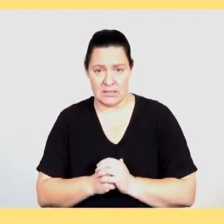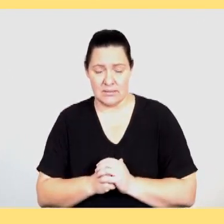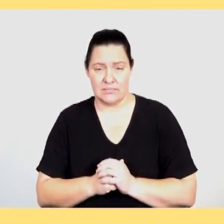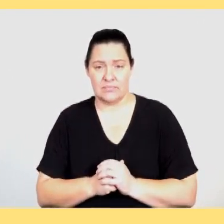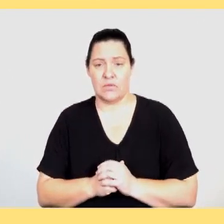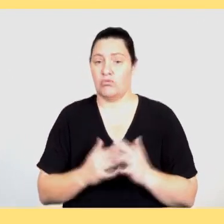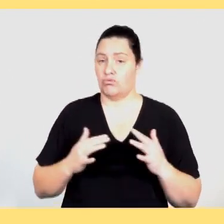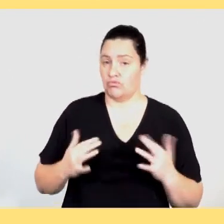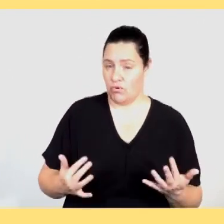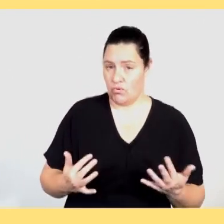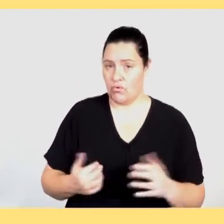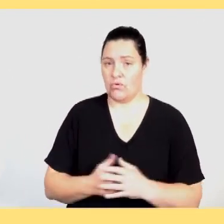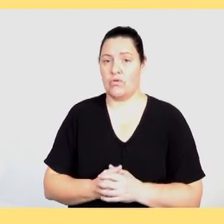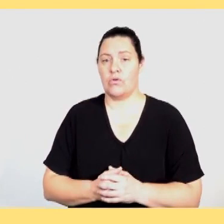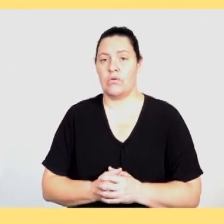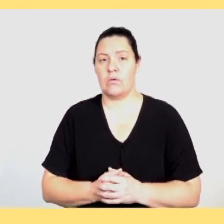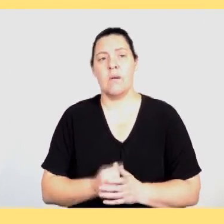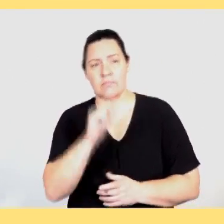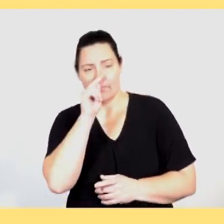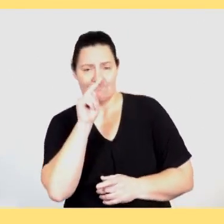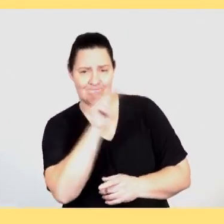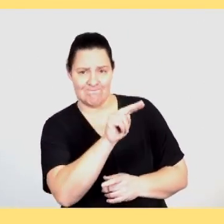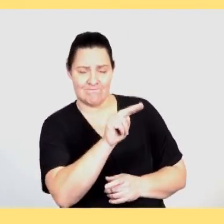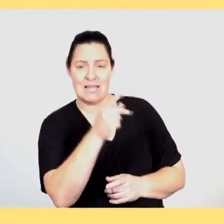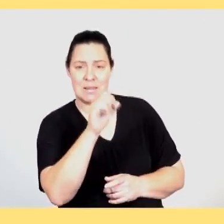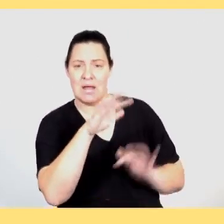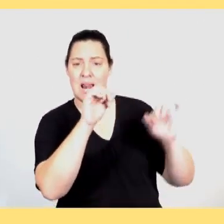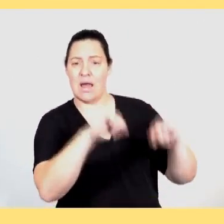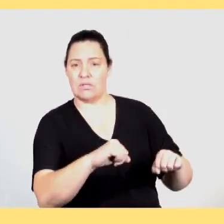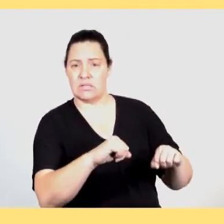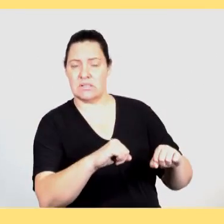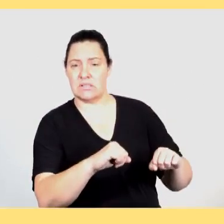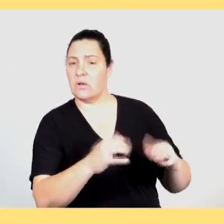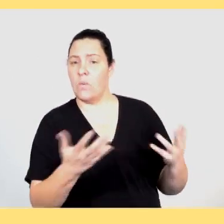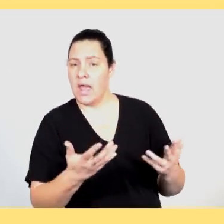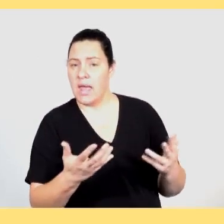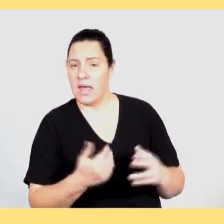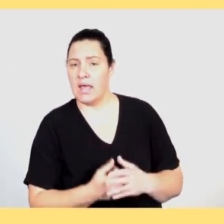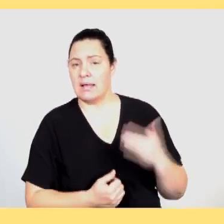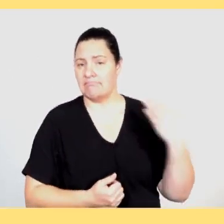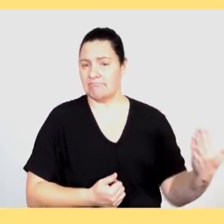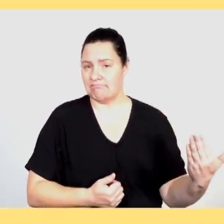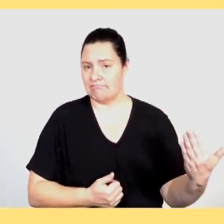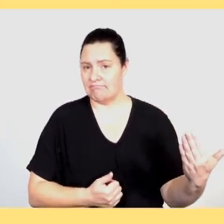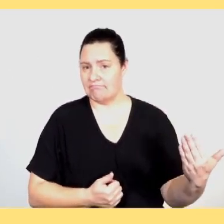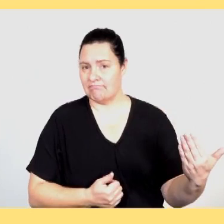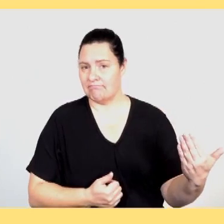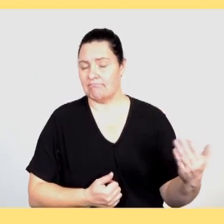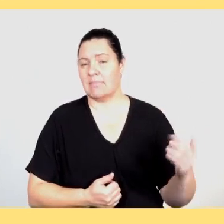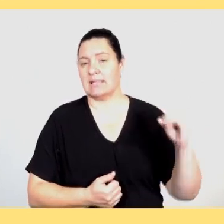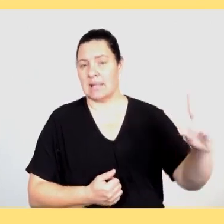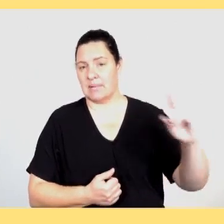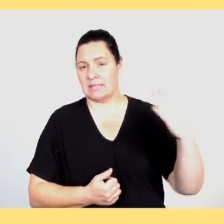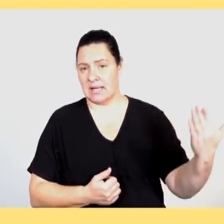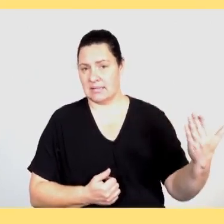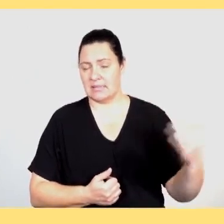allowances. All right, so you can see my debtors allowances are on the debit side. So I'm going